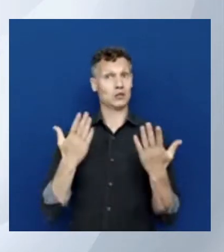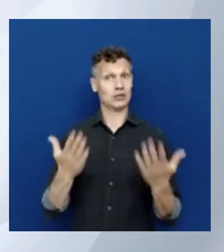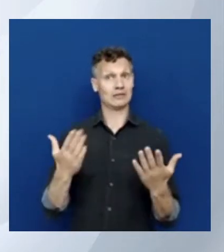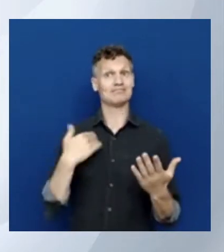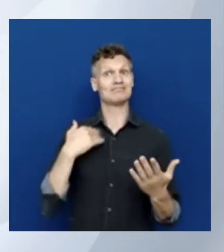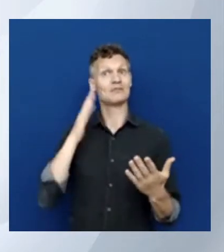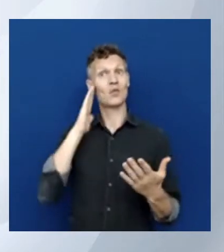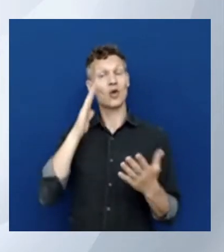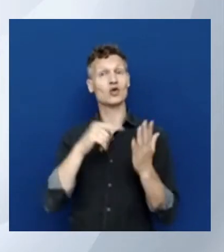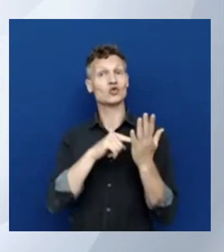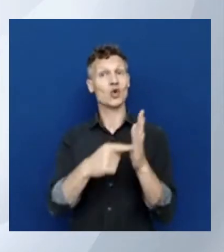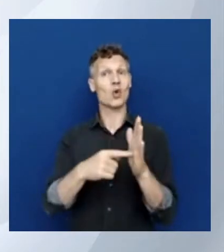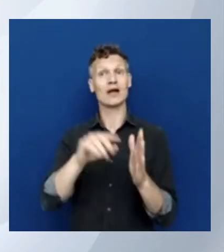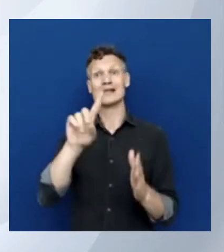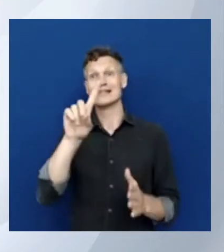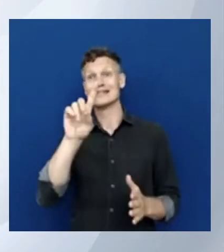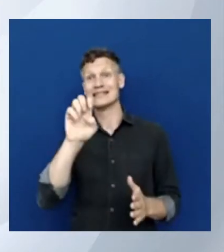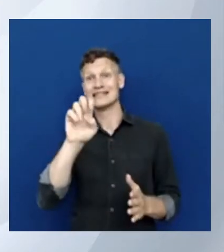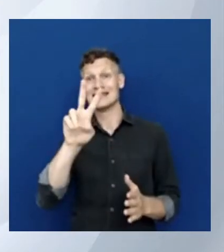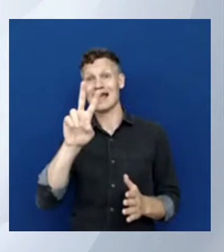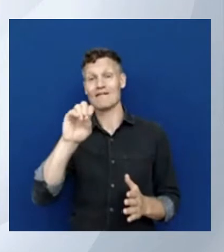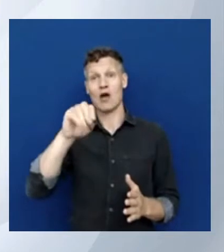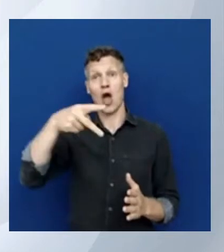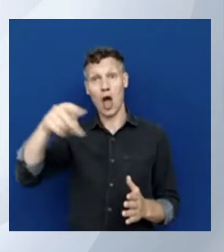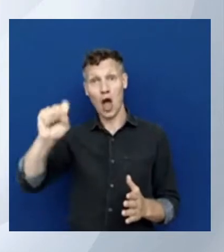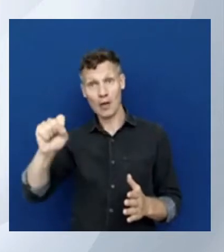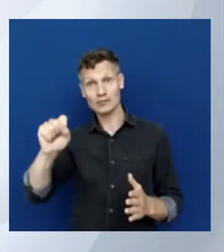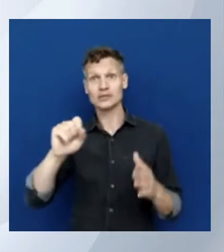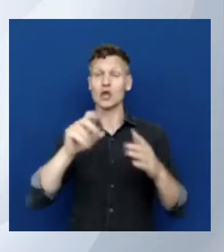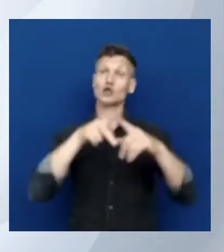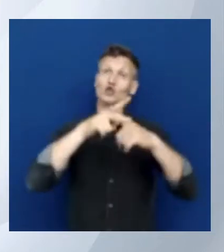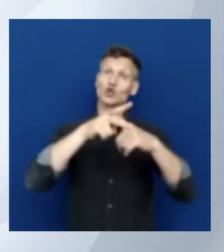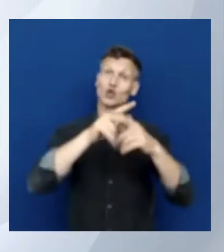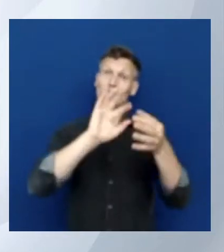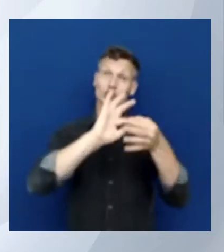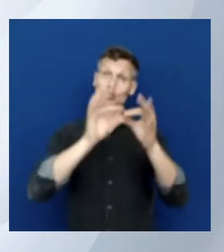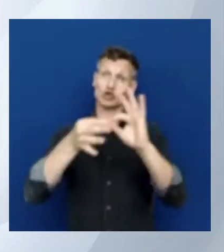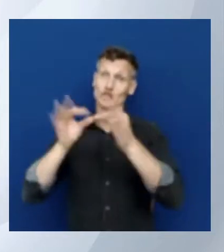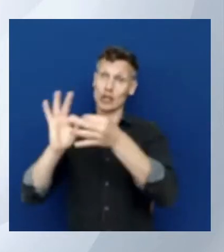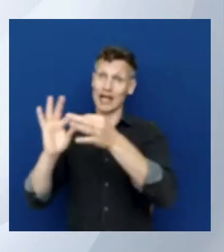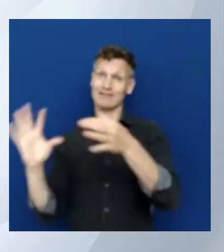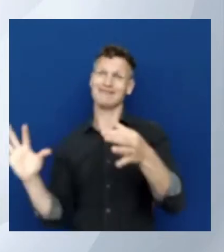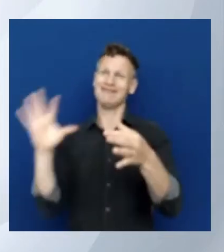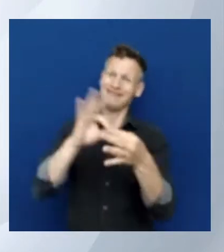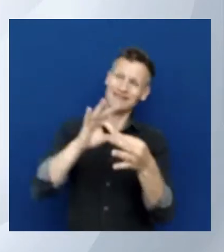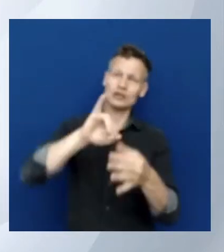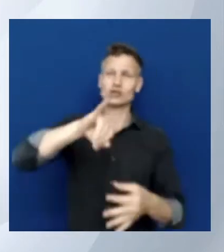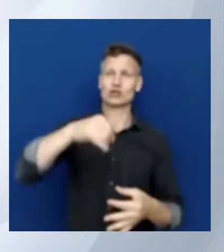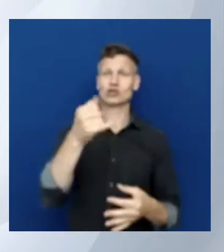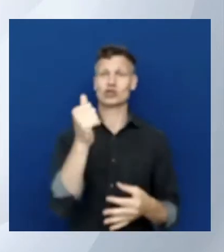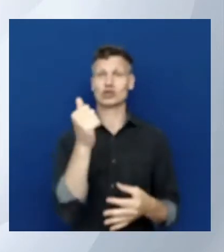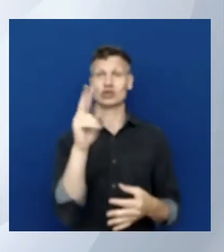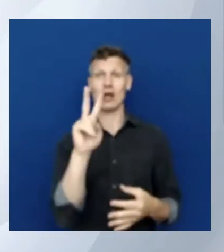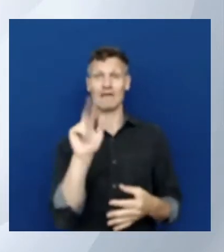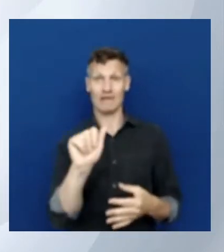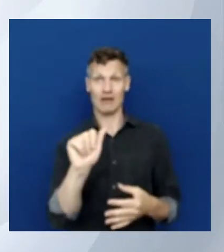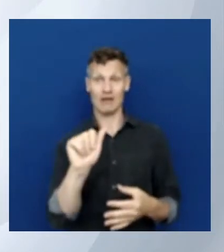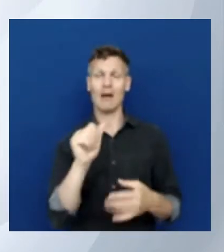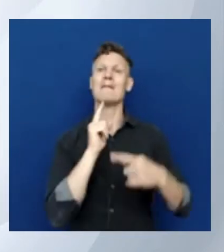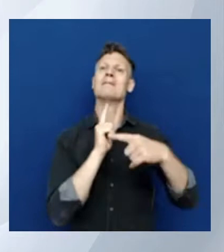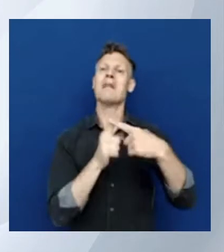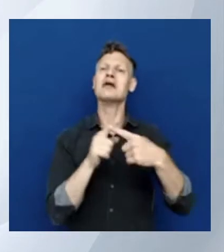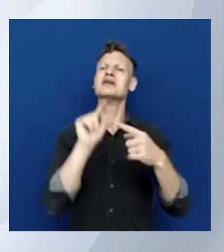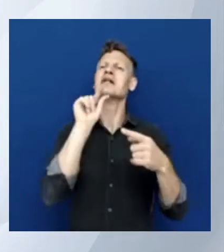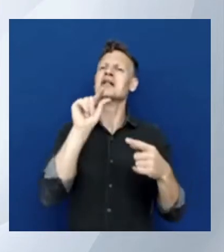toolchain using Java, and also a little bit about accessibility. And of course, if you've seen